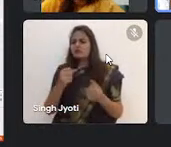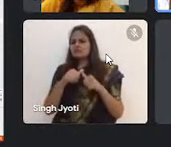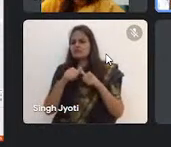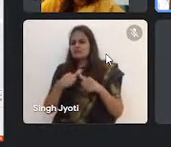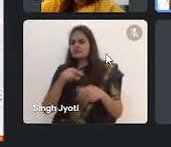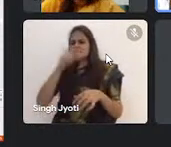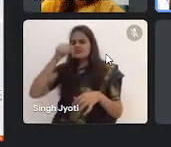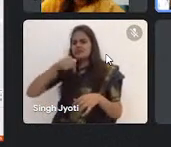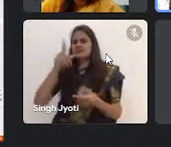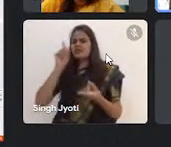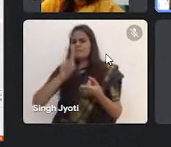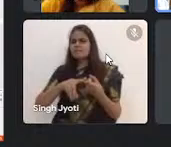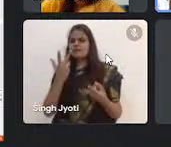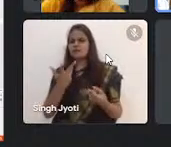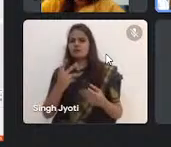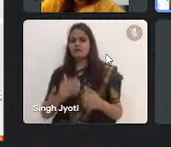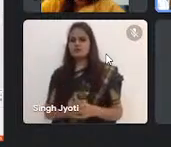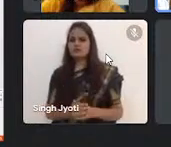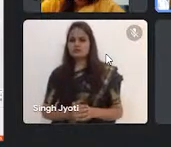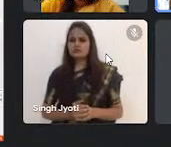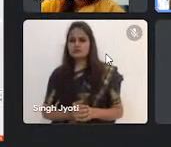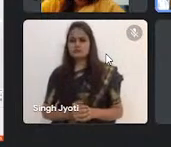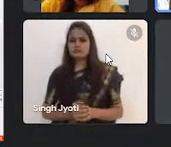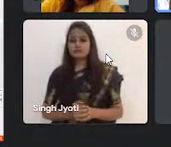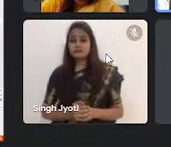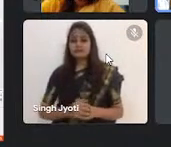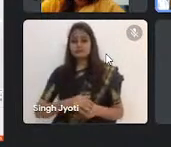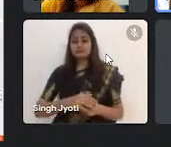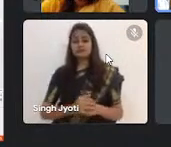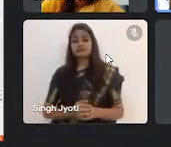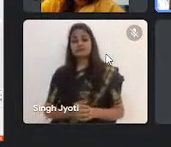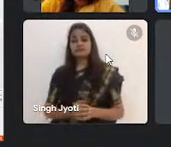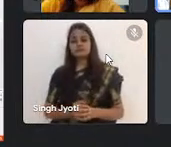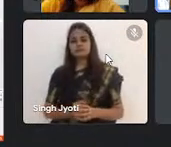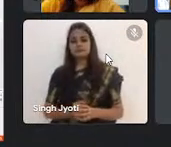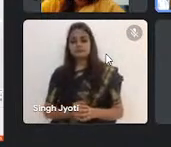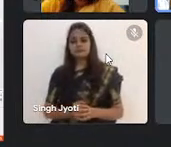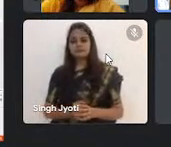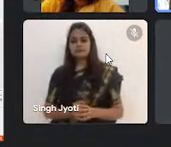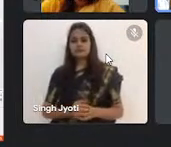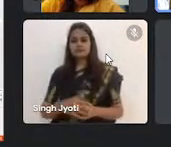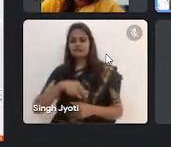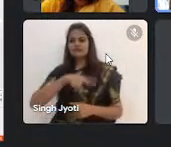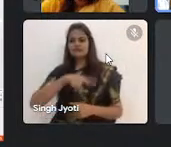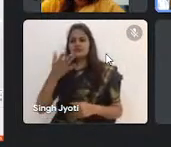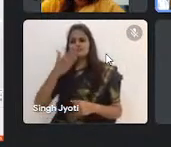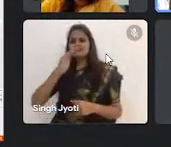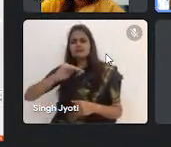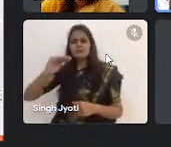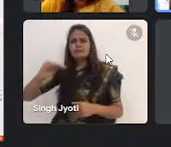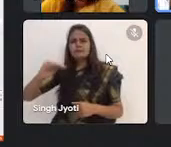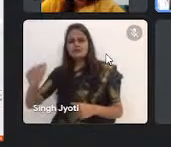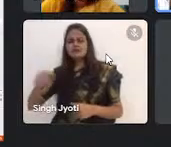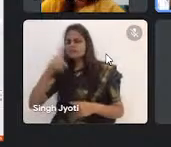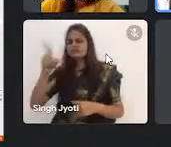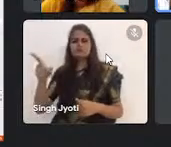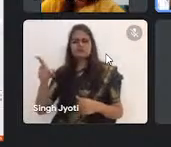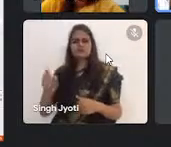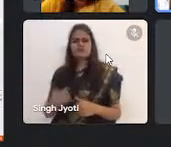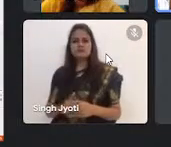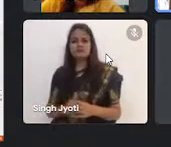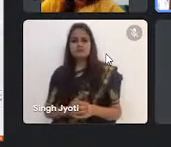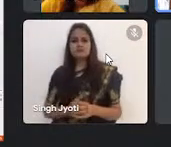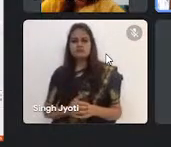the fact that these children have not overcome the